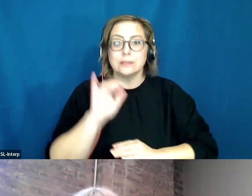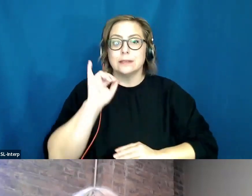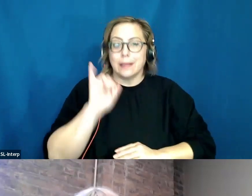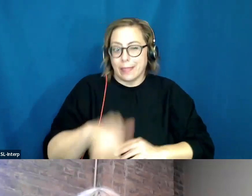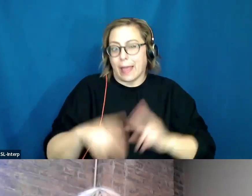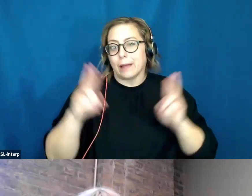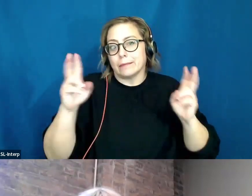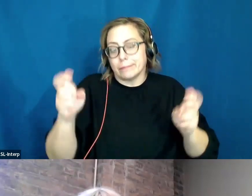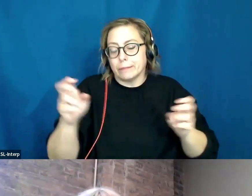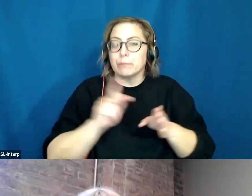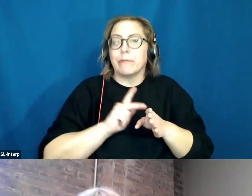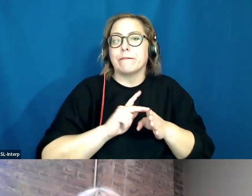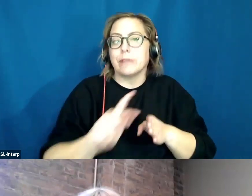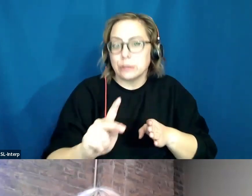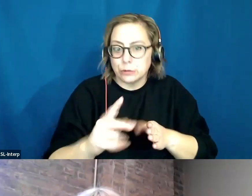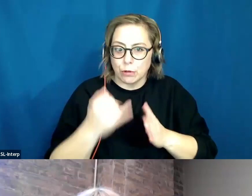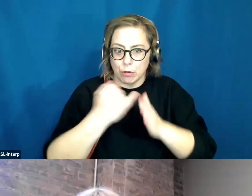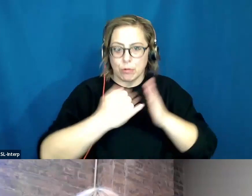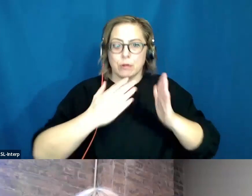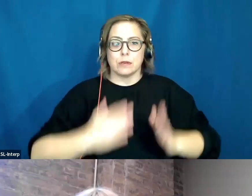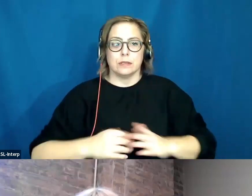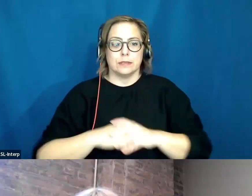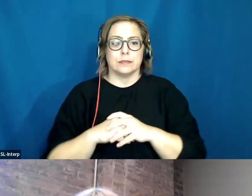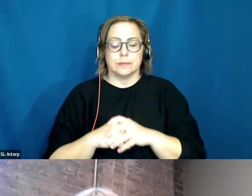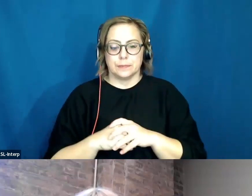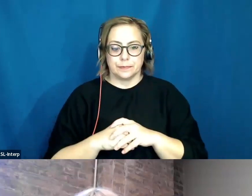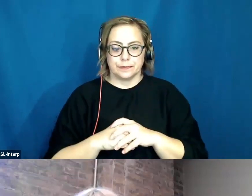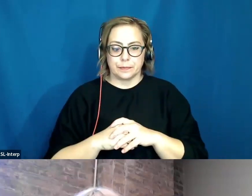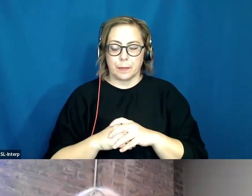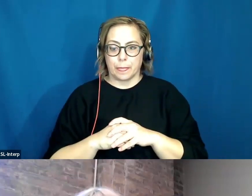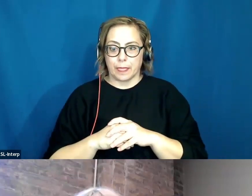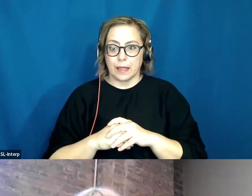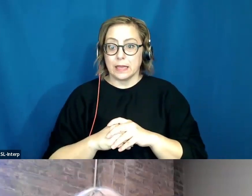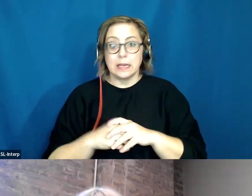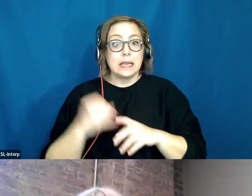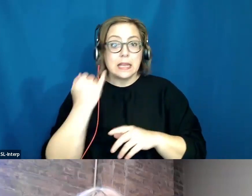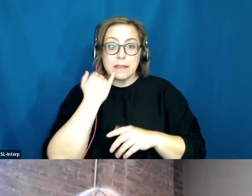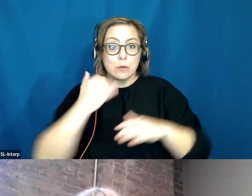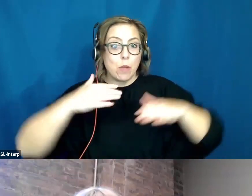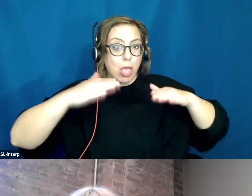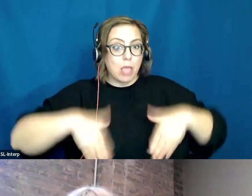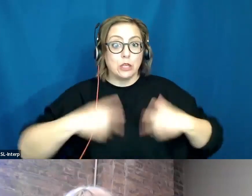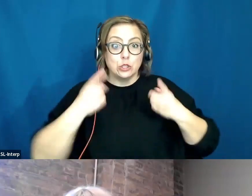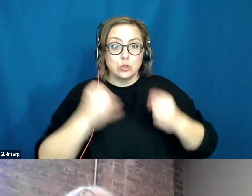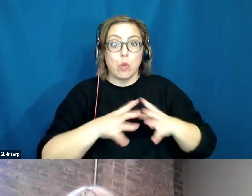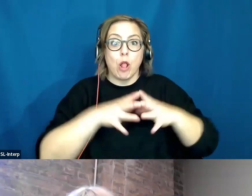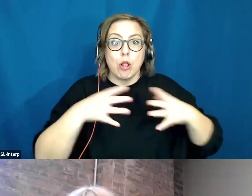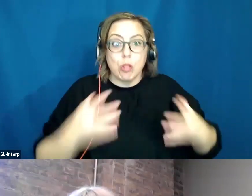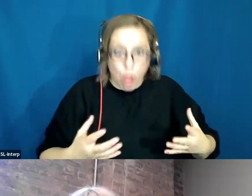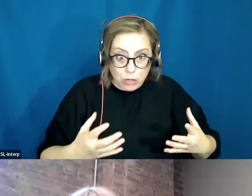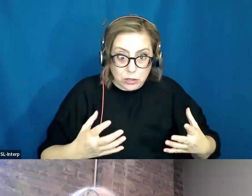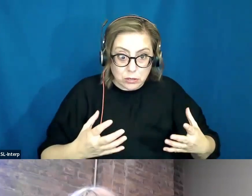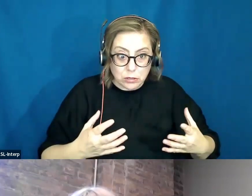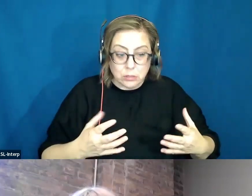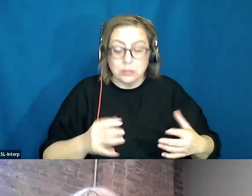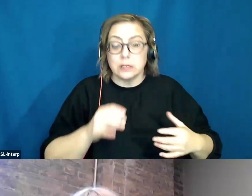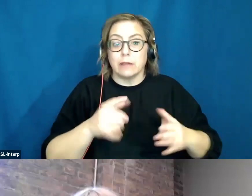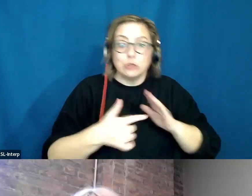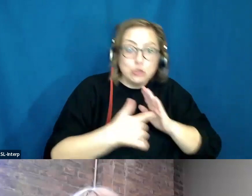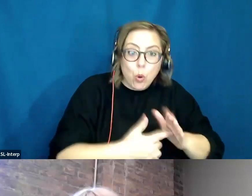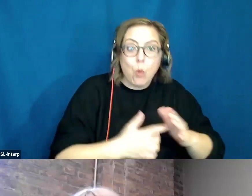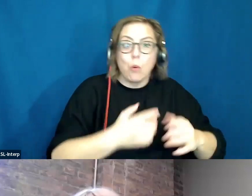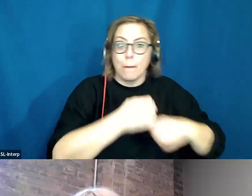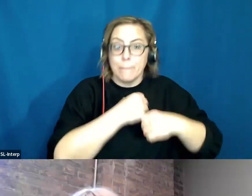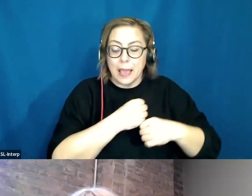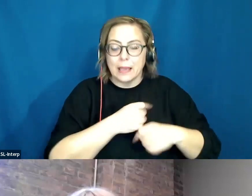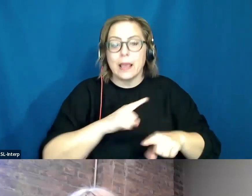determinants that there are. So if you have not done a ton of that, then you are an emerging artist, and that's where